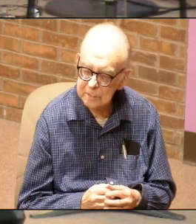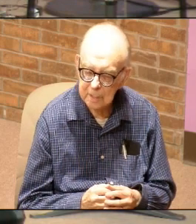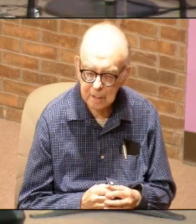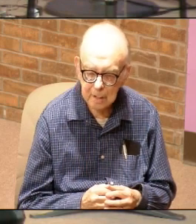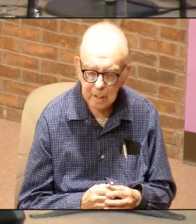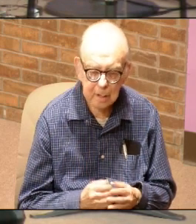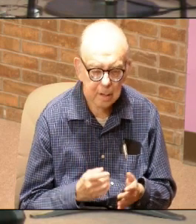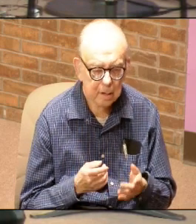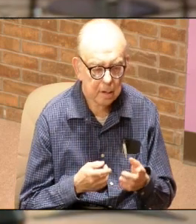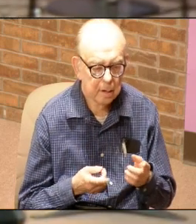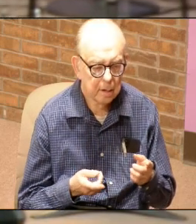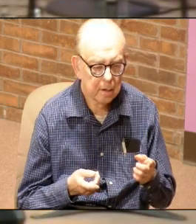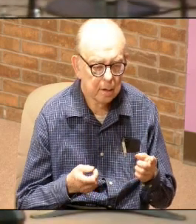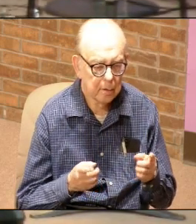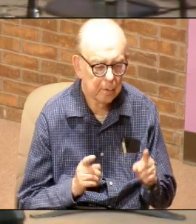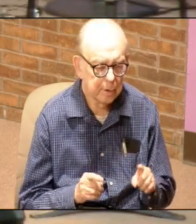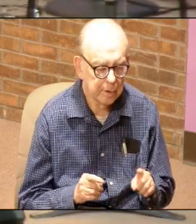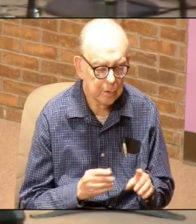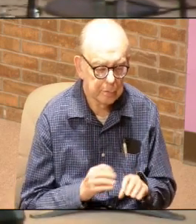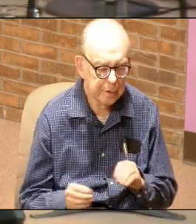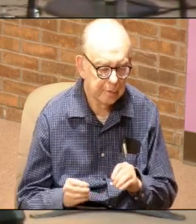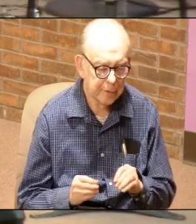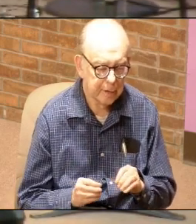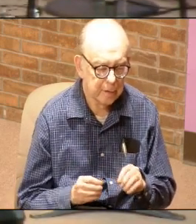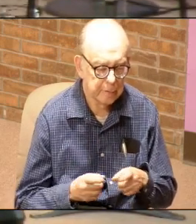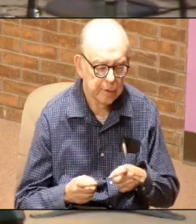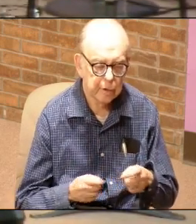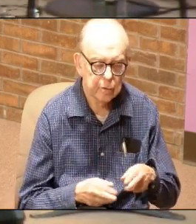This is what happens when you don't put everything up there.